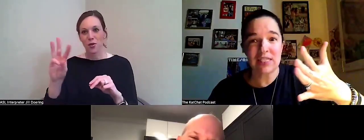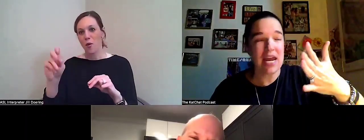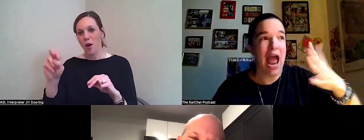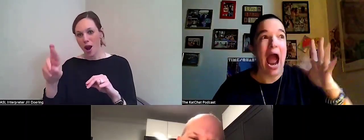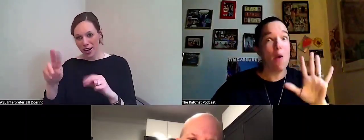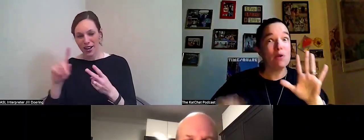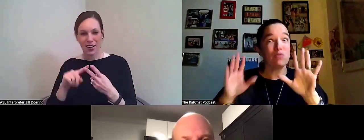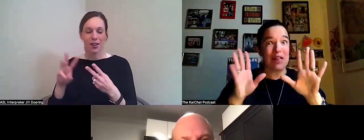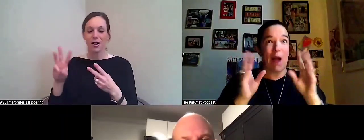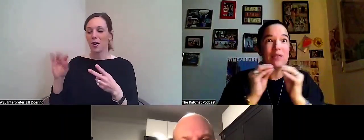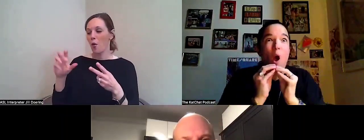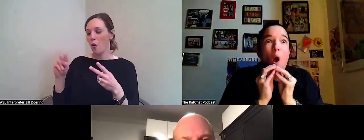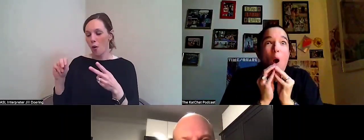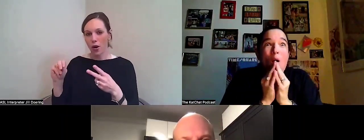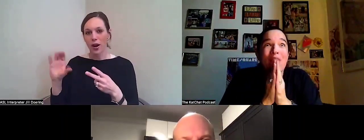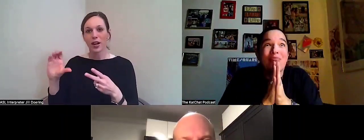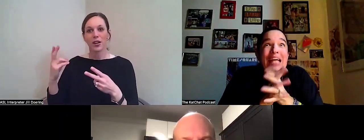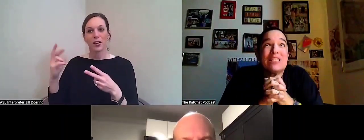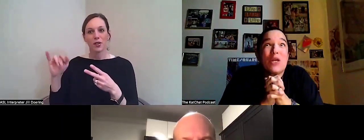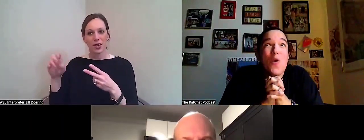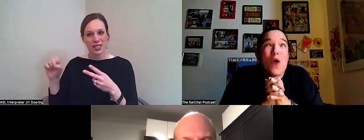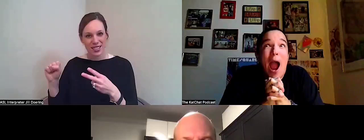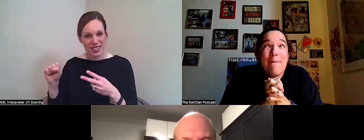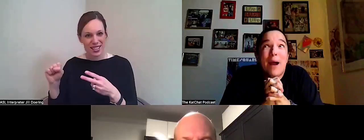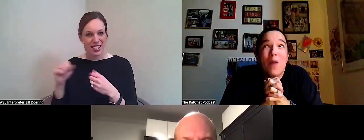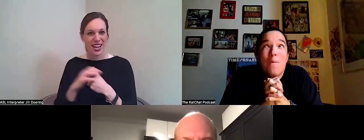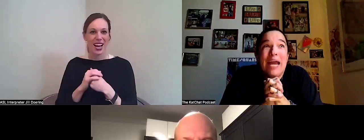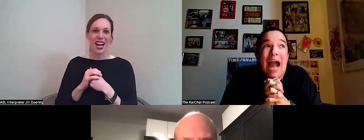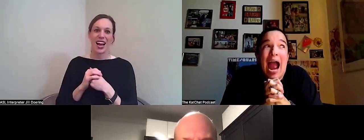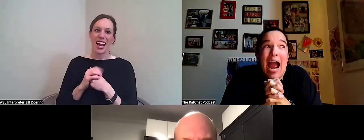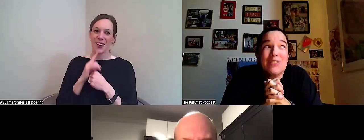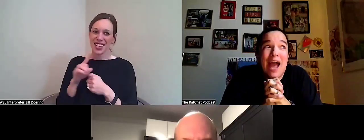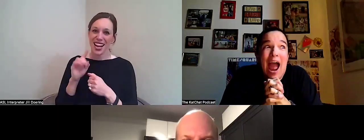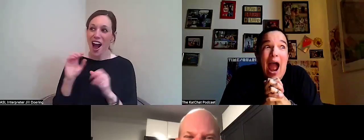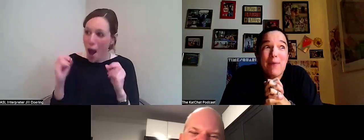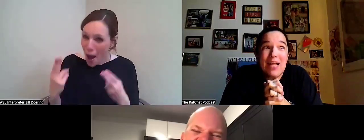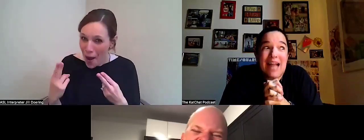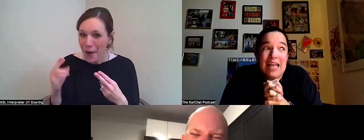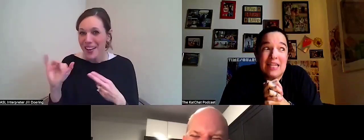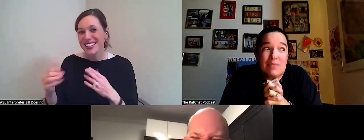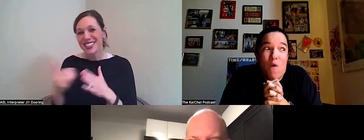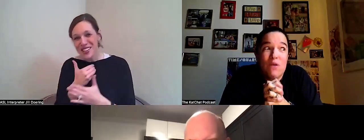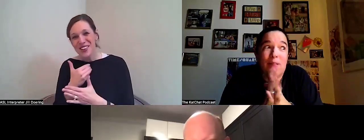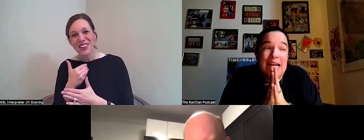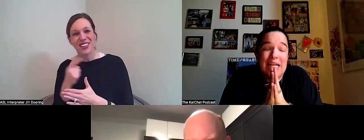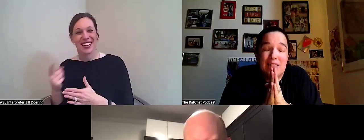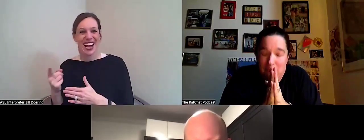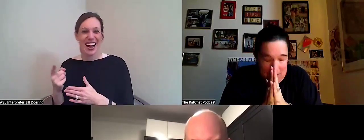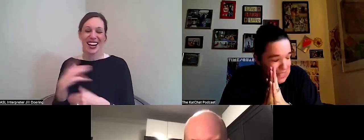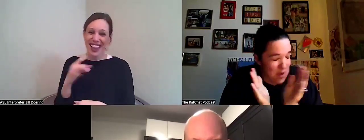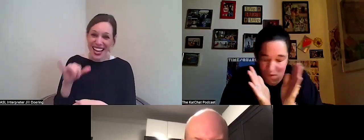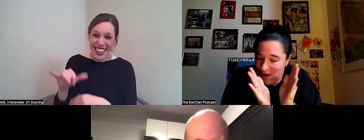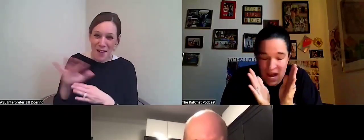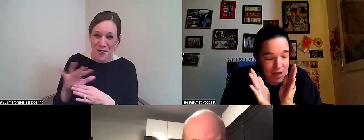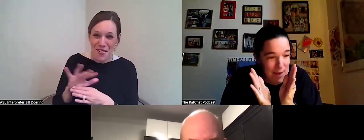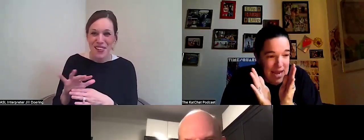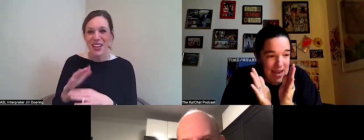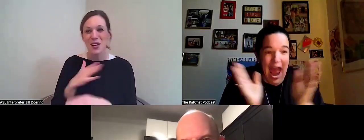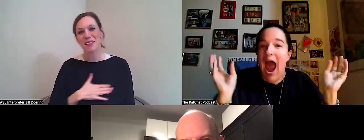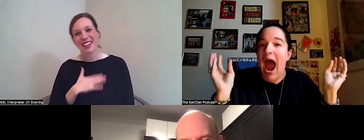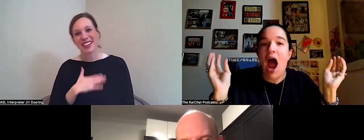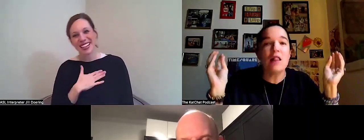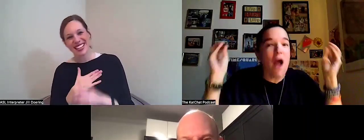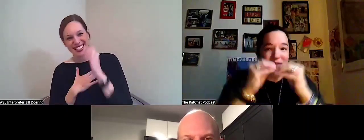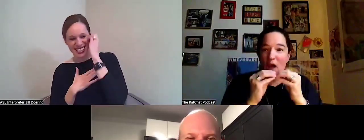Warren Christie. I was like, oh, that is a new couple. Oh my God. I'm gonna like that movie. Please don't fail